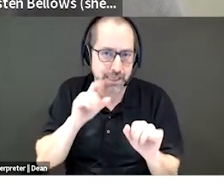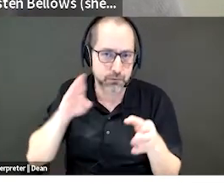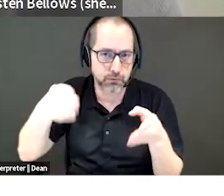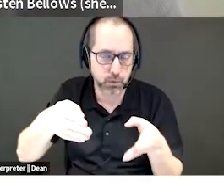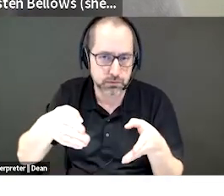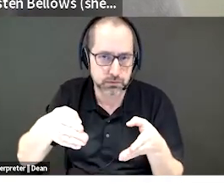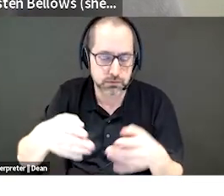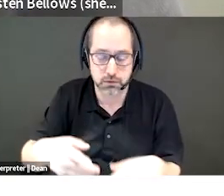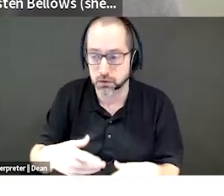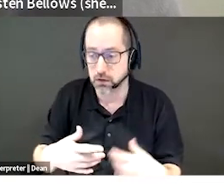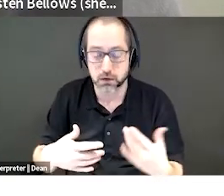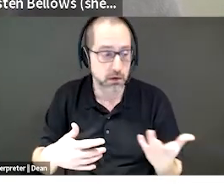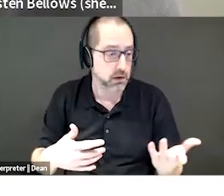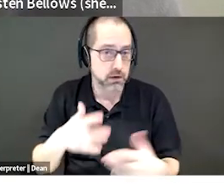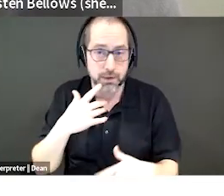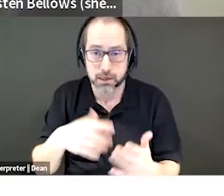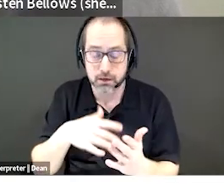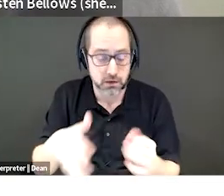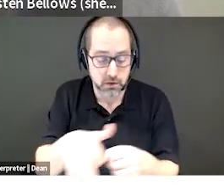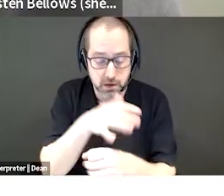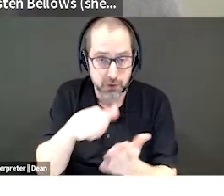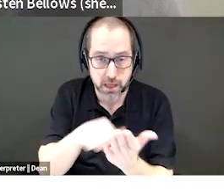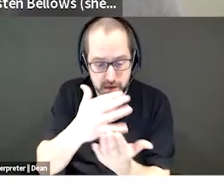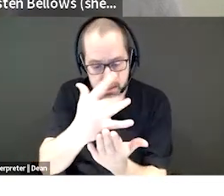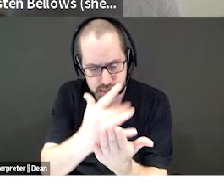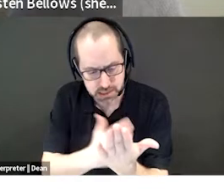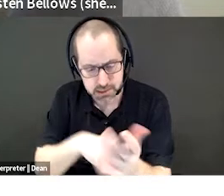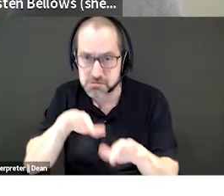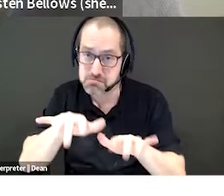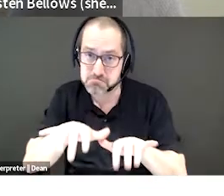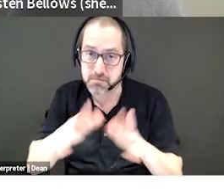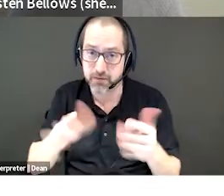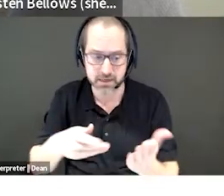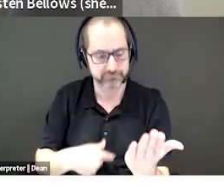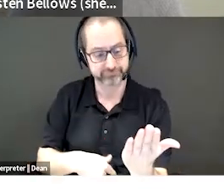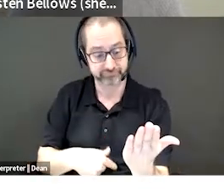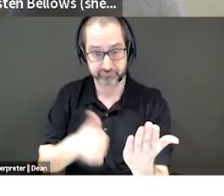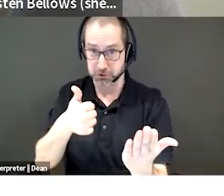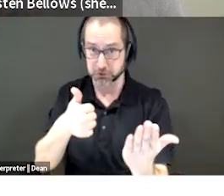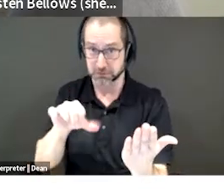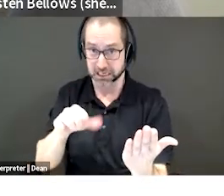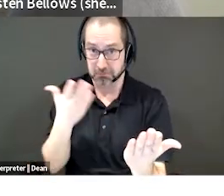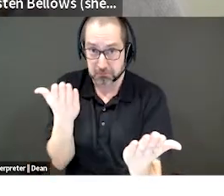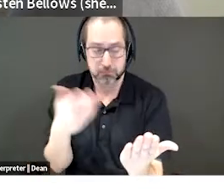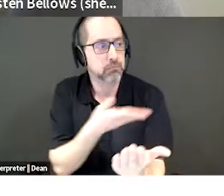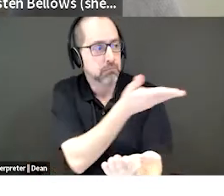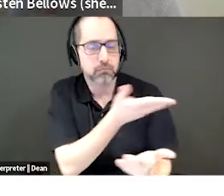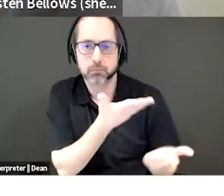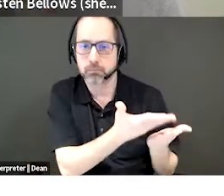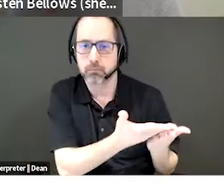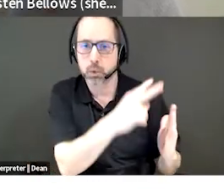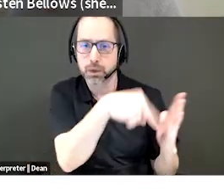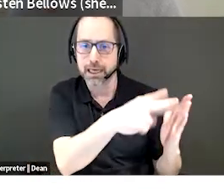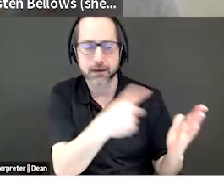Getting support in proofreading your resume or cover letter, you have control over that as well. Sending a follow-up email to someone you've had an interview